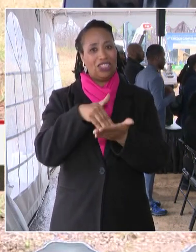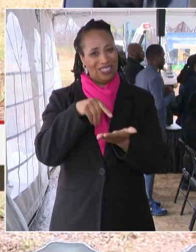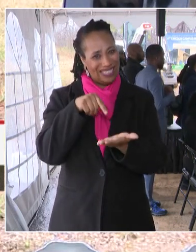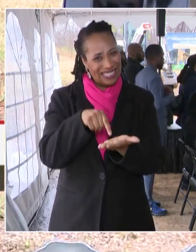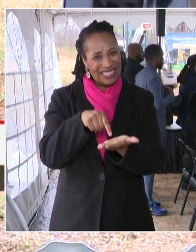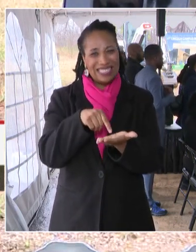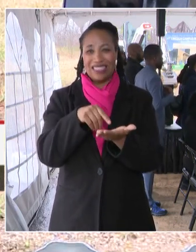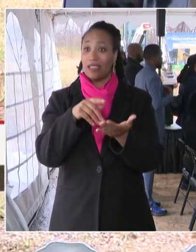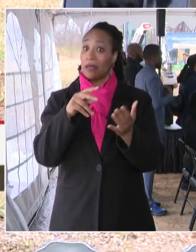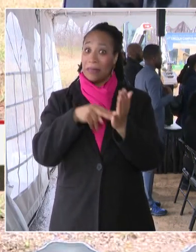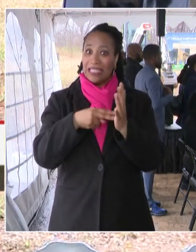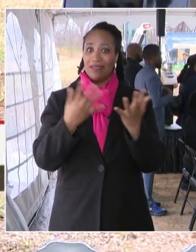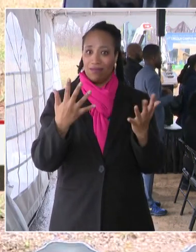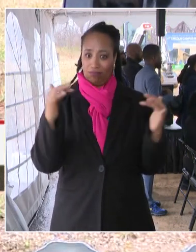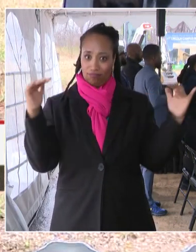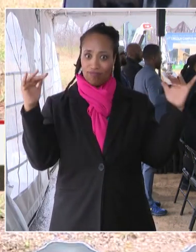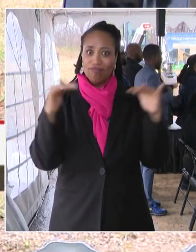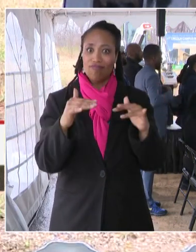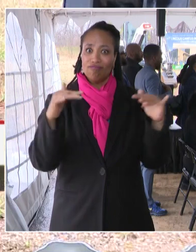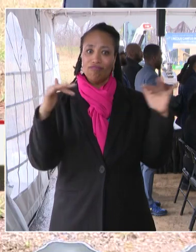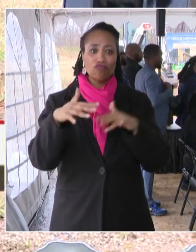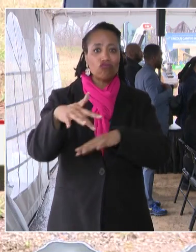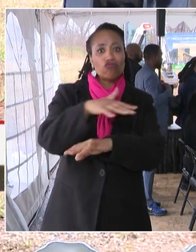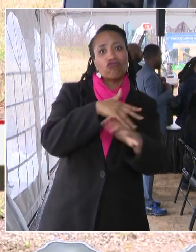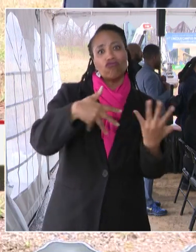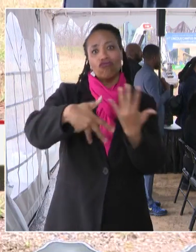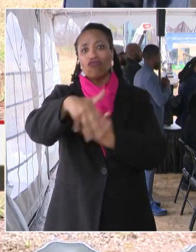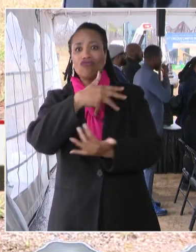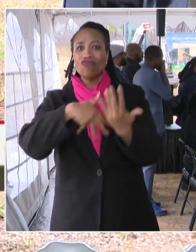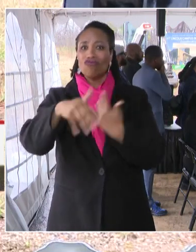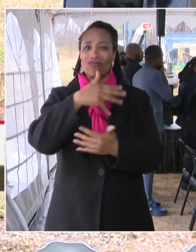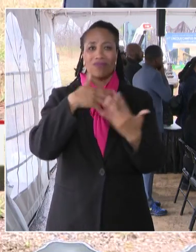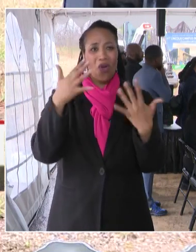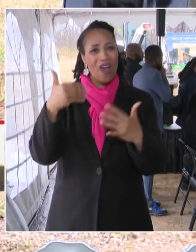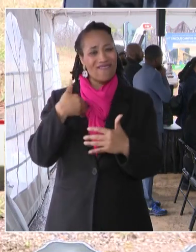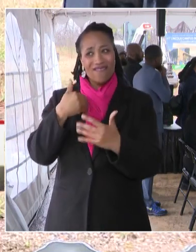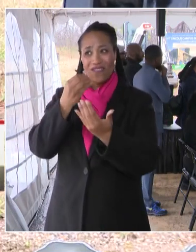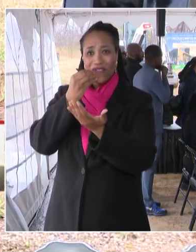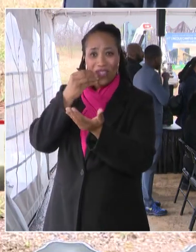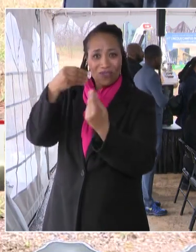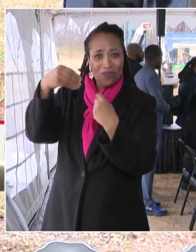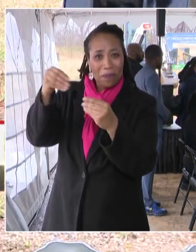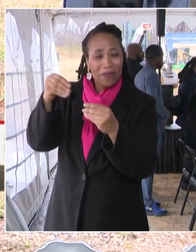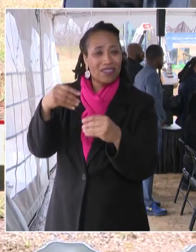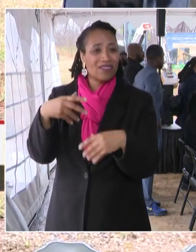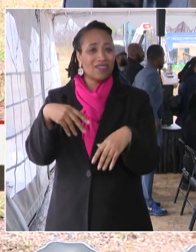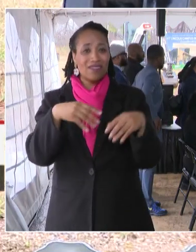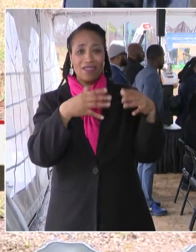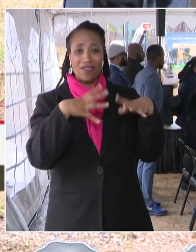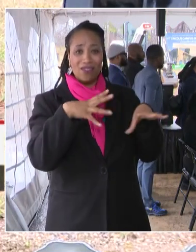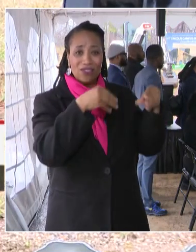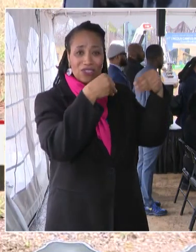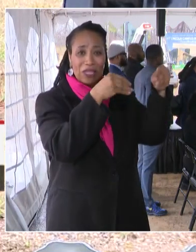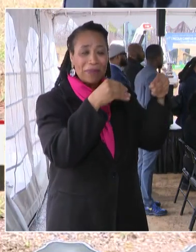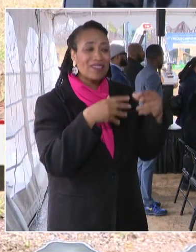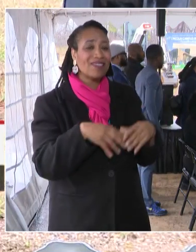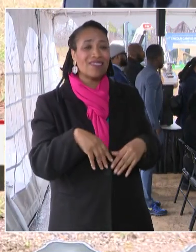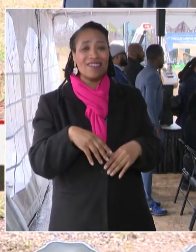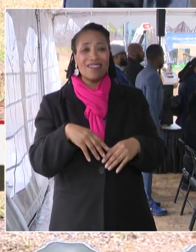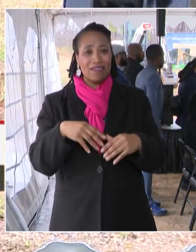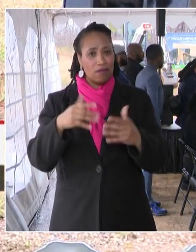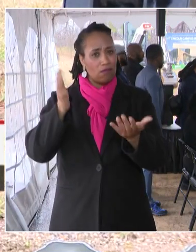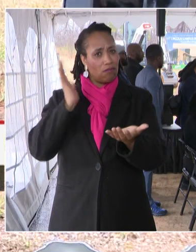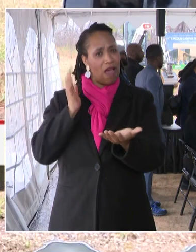You've got world-class retail and shopping that's happening here. You formerly had a school here, but you still have facilities on this campus, and you got one of the